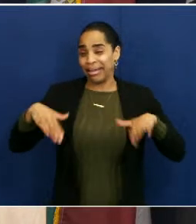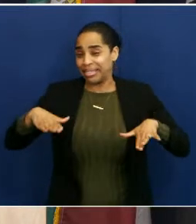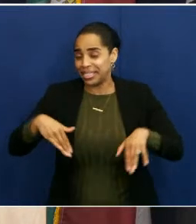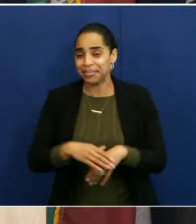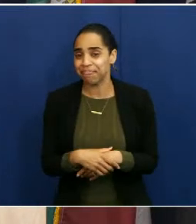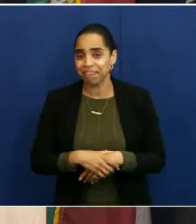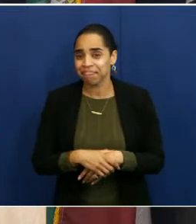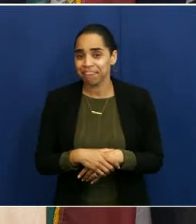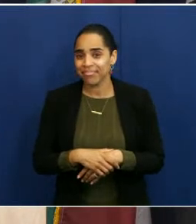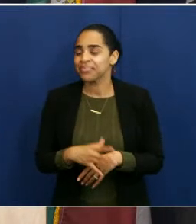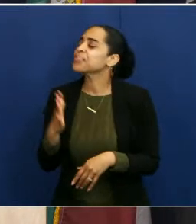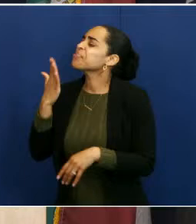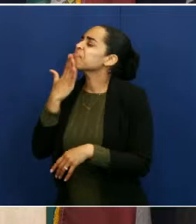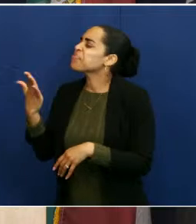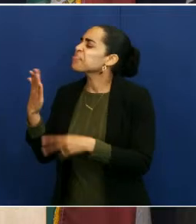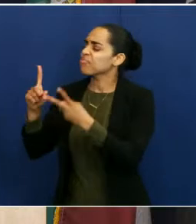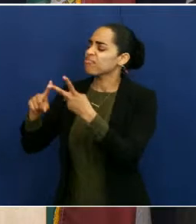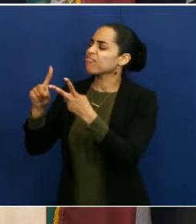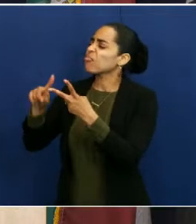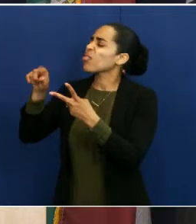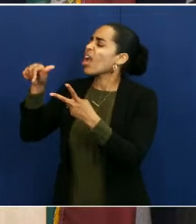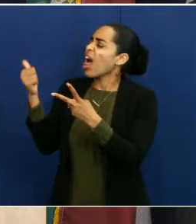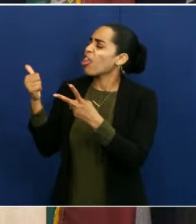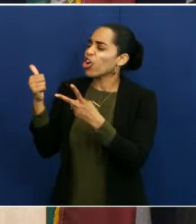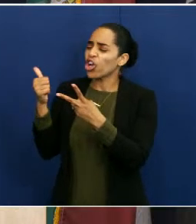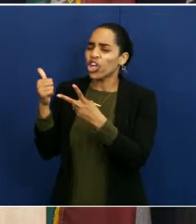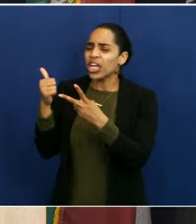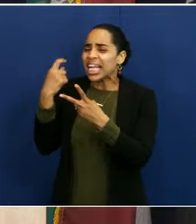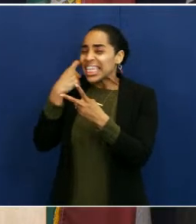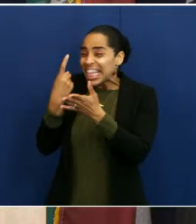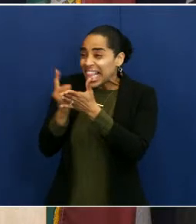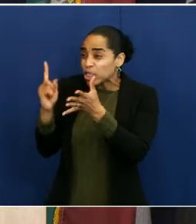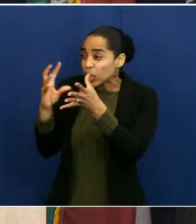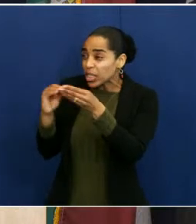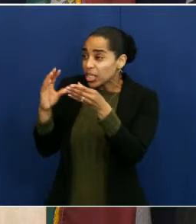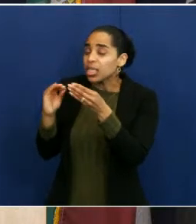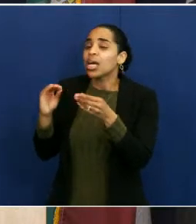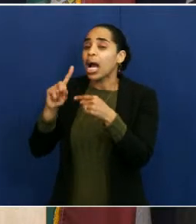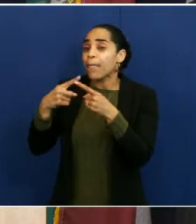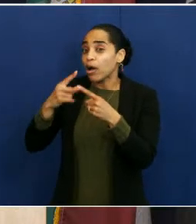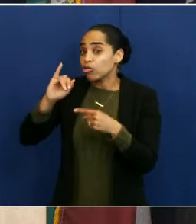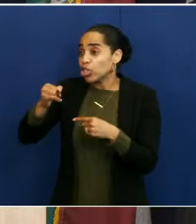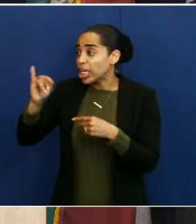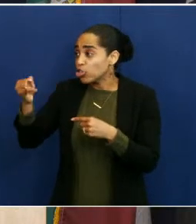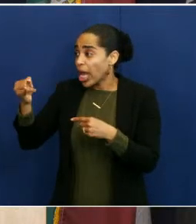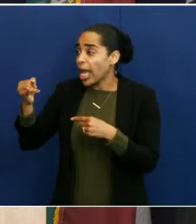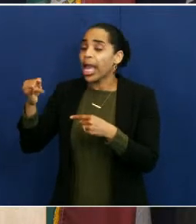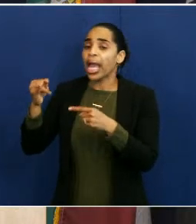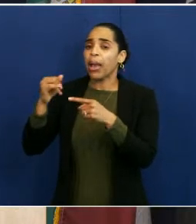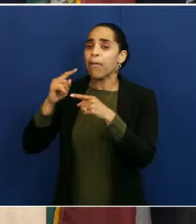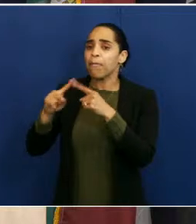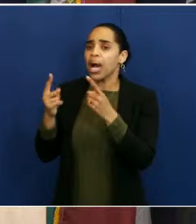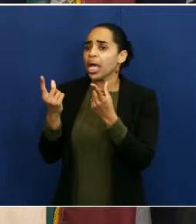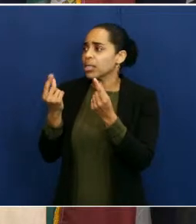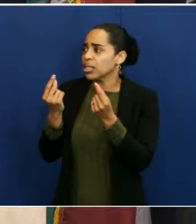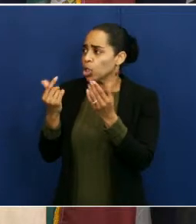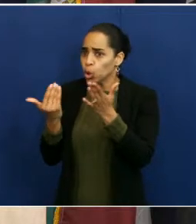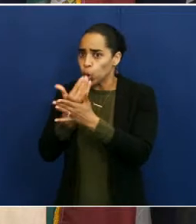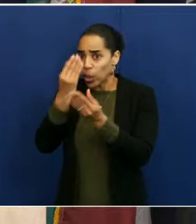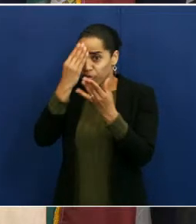Thank you. And just to follow up from last week, any new updates on J&J as far as side effects that have been reported to the county?